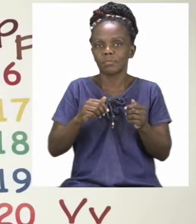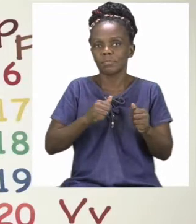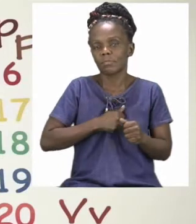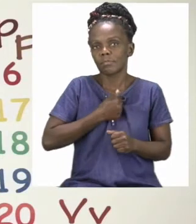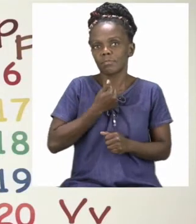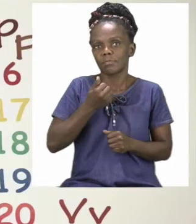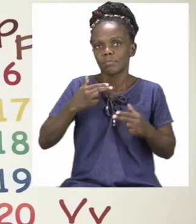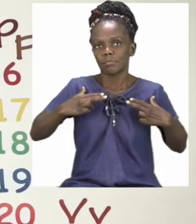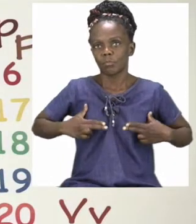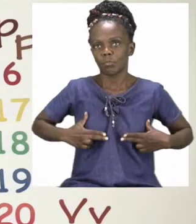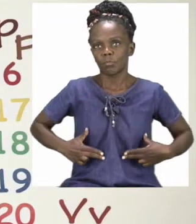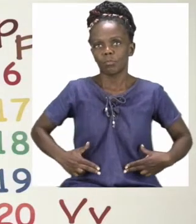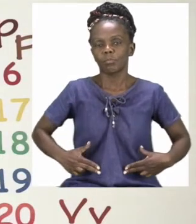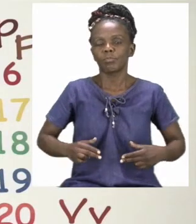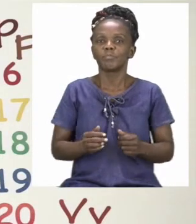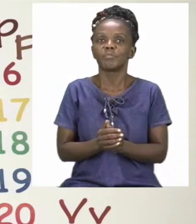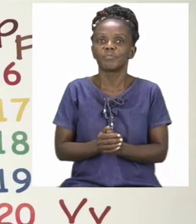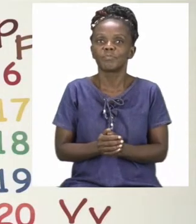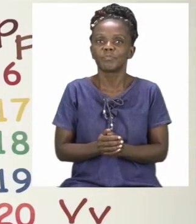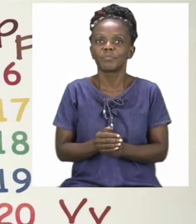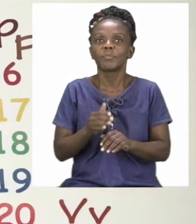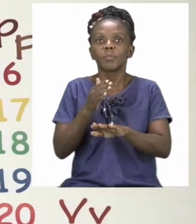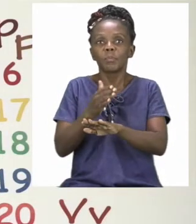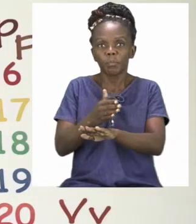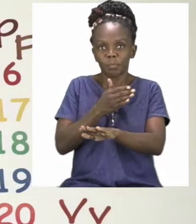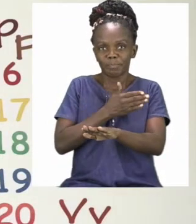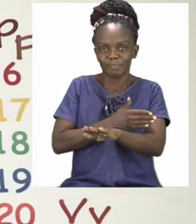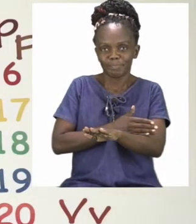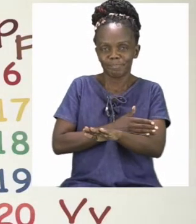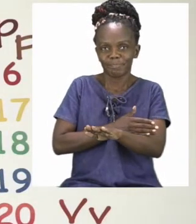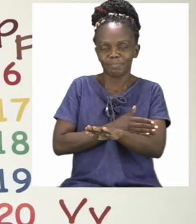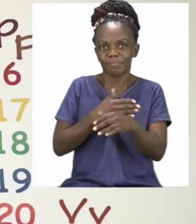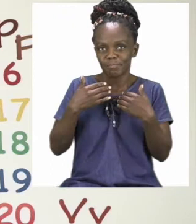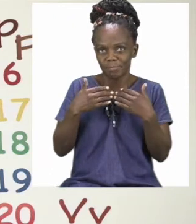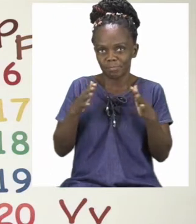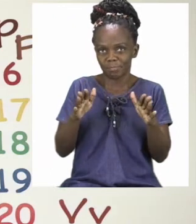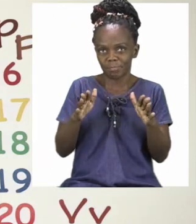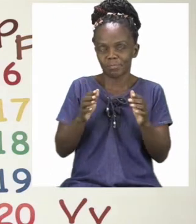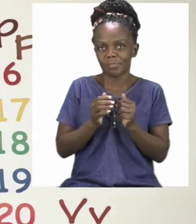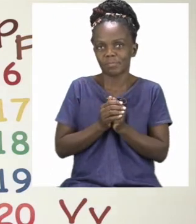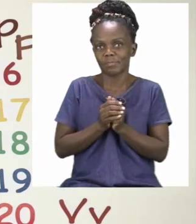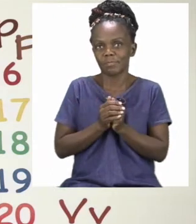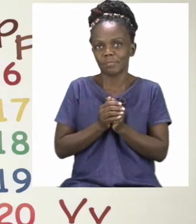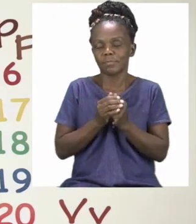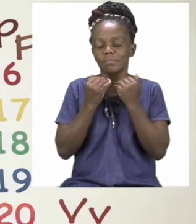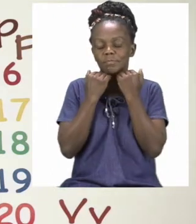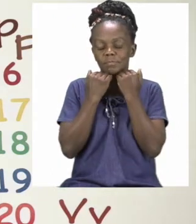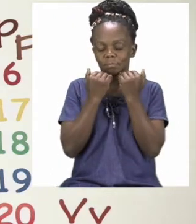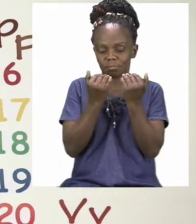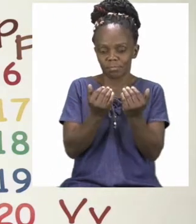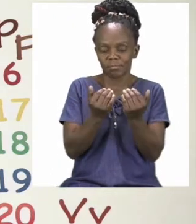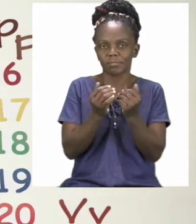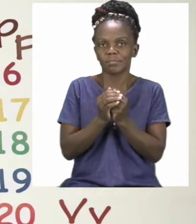My Body. And before we get into any lessons, boys and girls, it is important for us